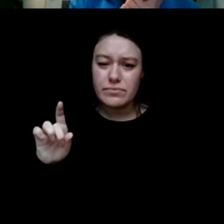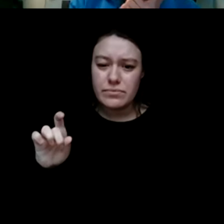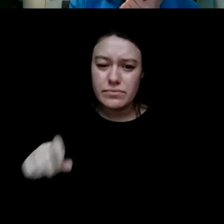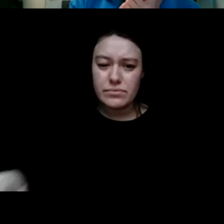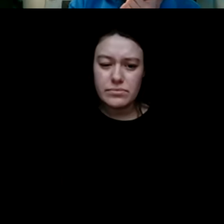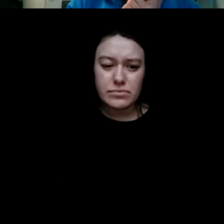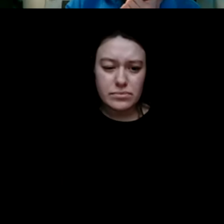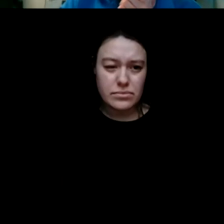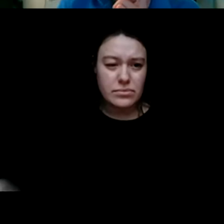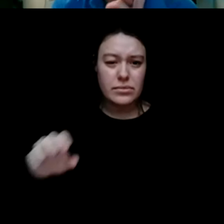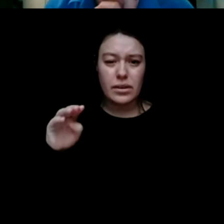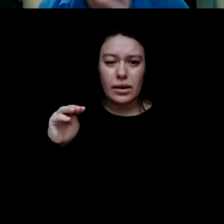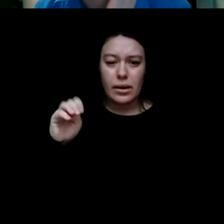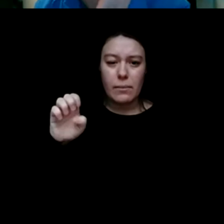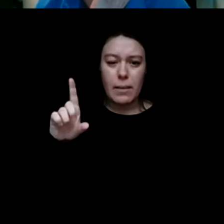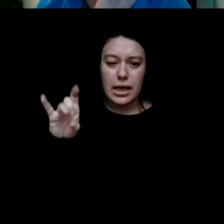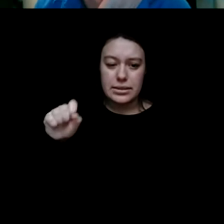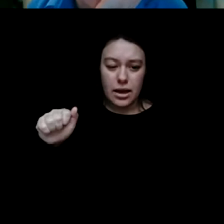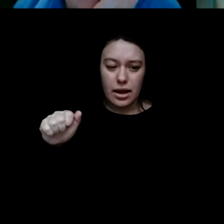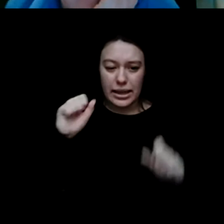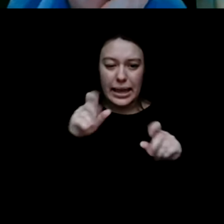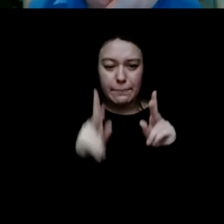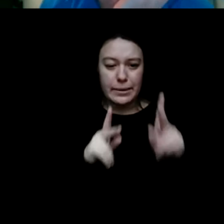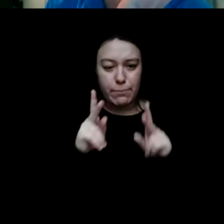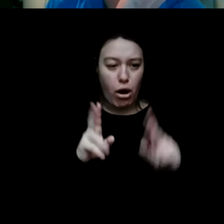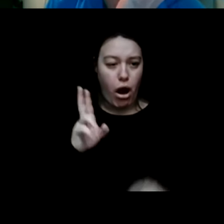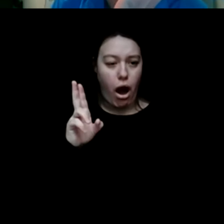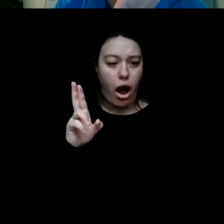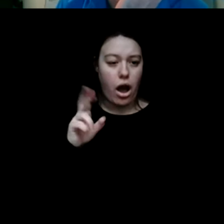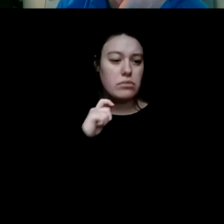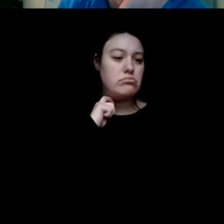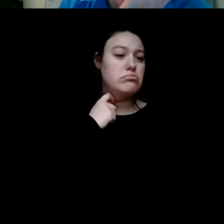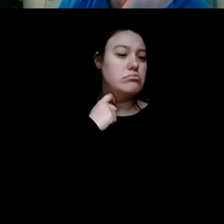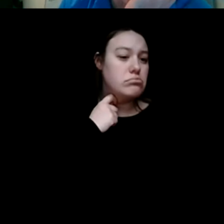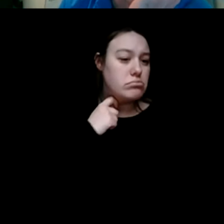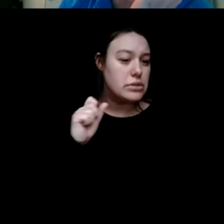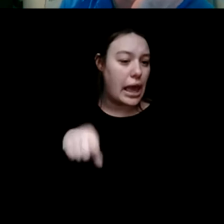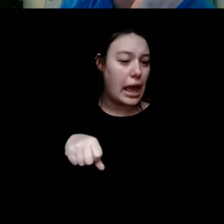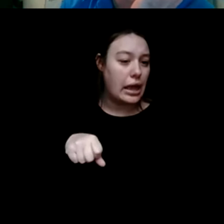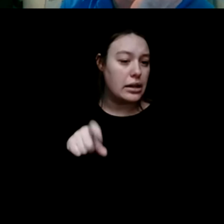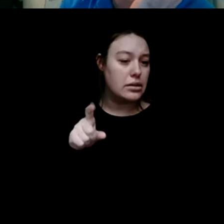Melissa, can people unmute? Do they have the You're ready for her Okay. question. Okay, yeah.